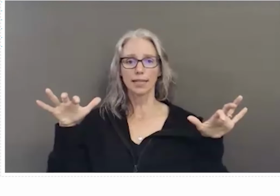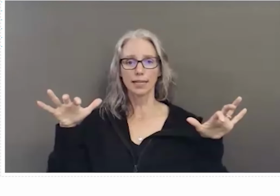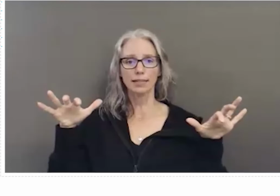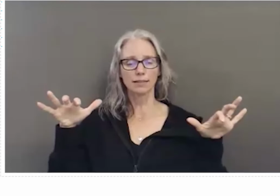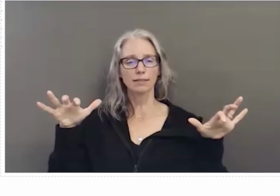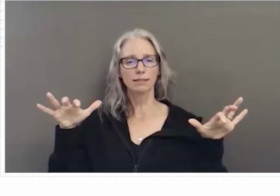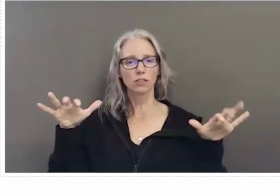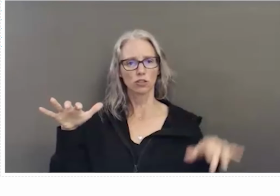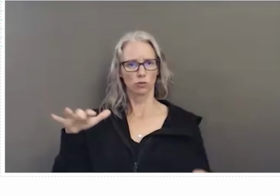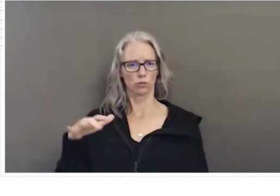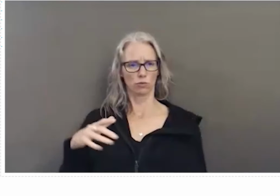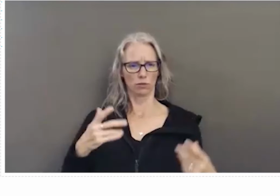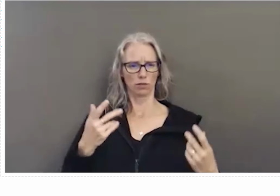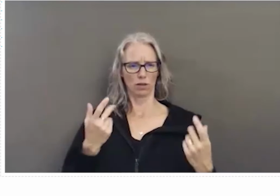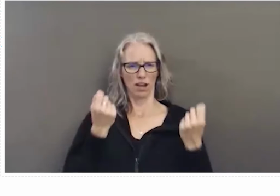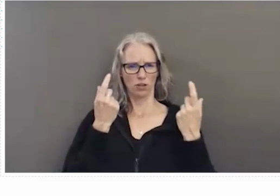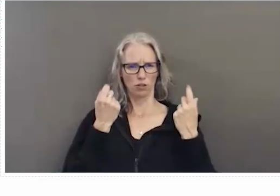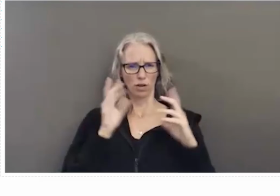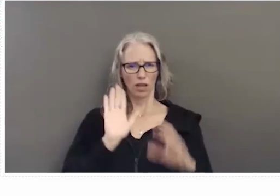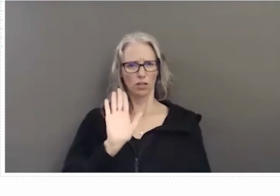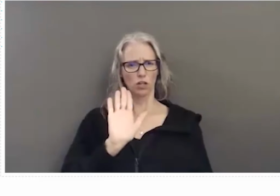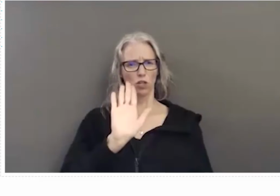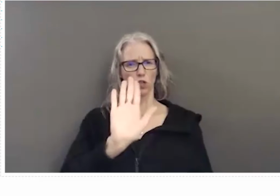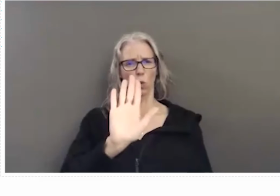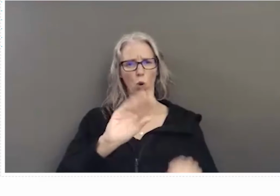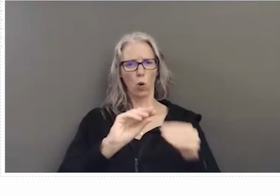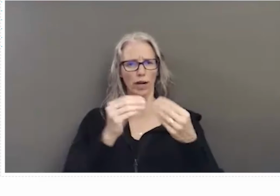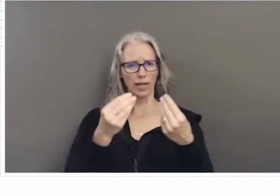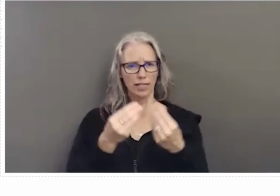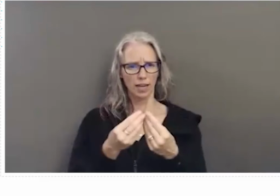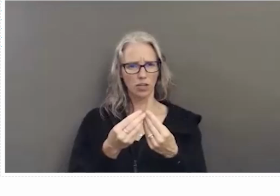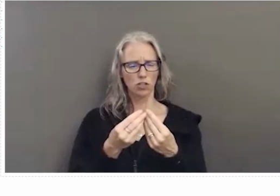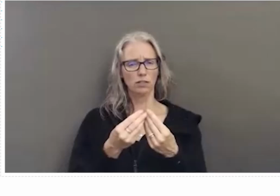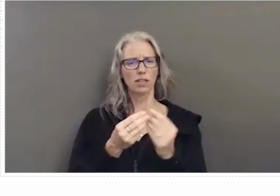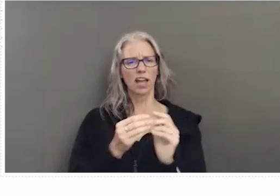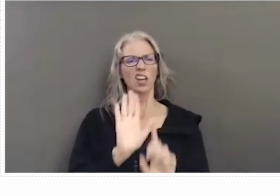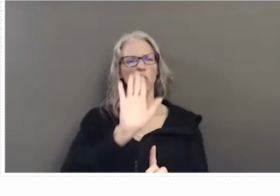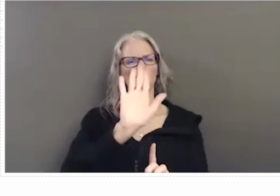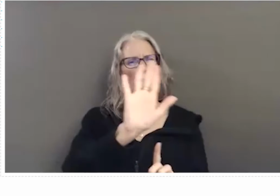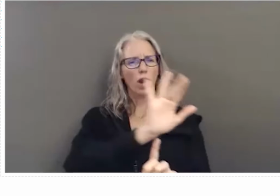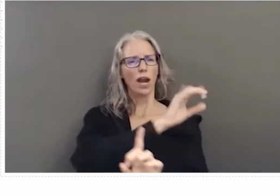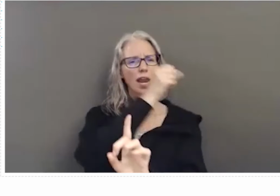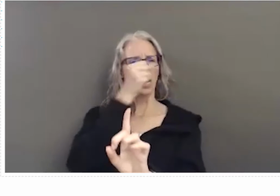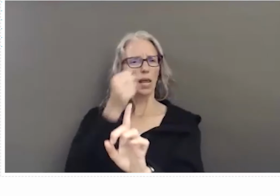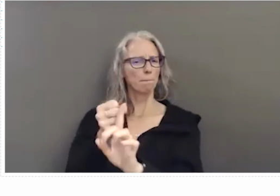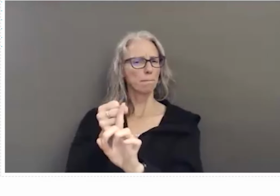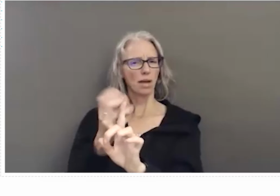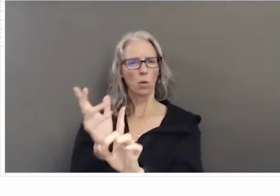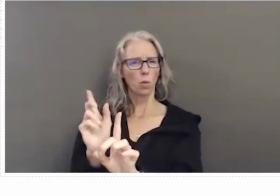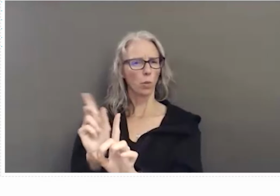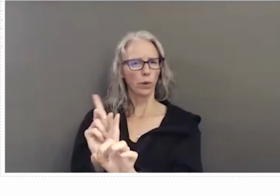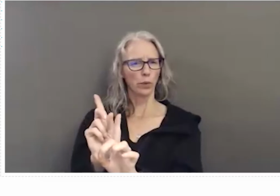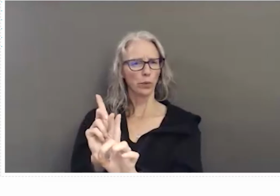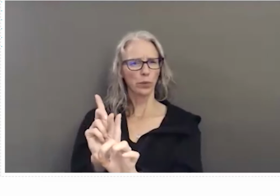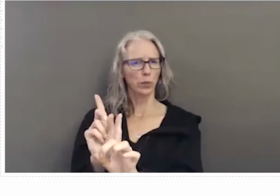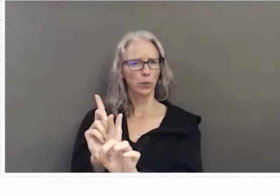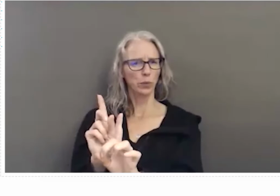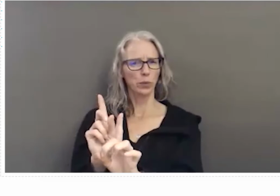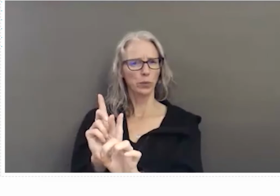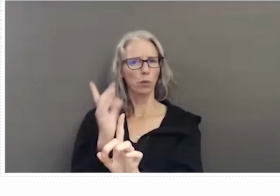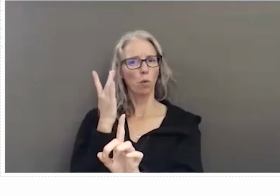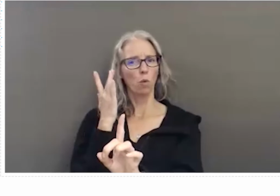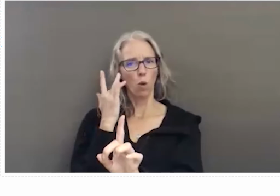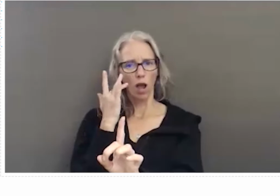see your impact. And that's where you're really looking to deep dive in terms of telling that story with